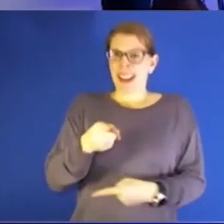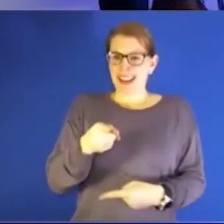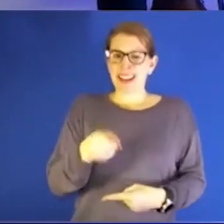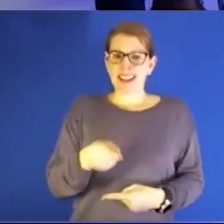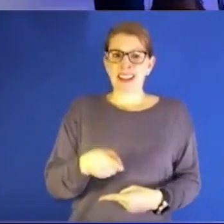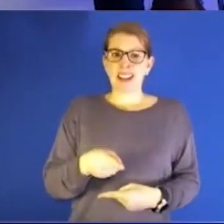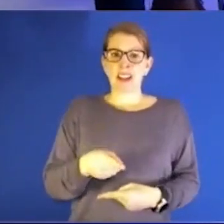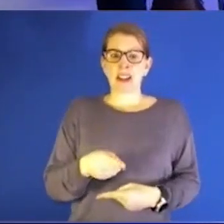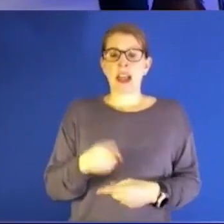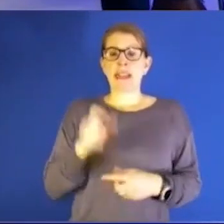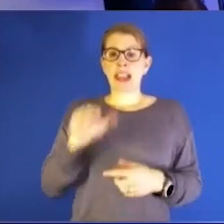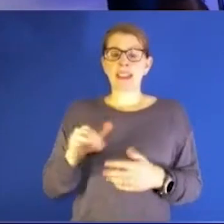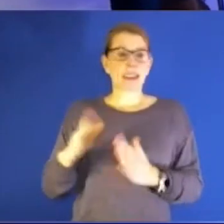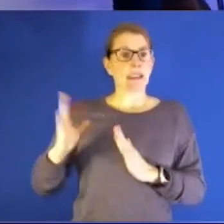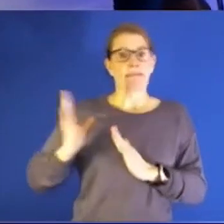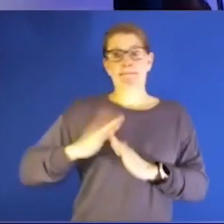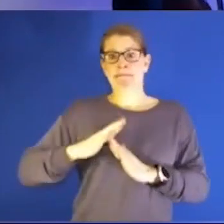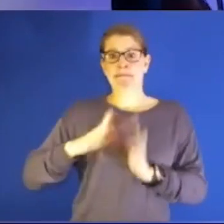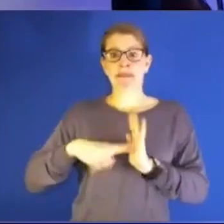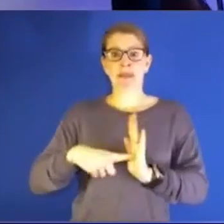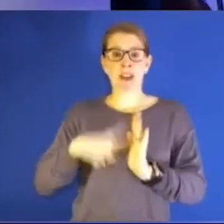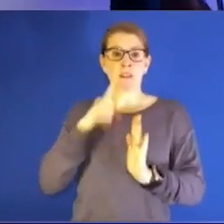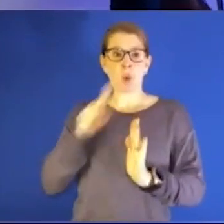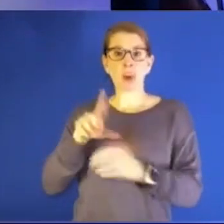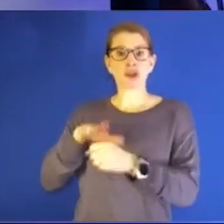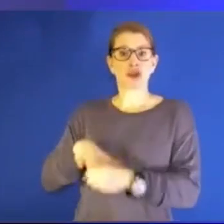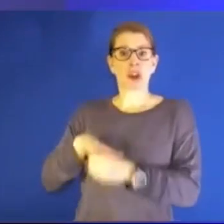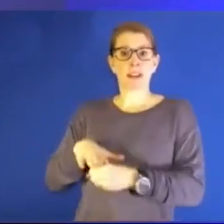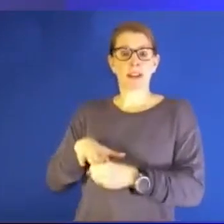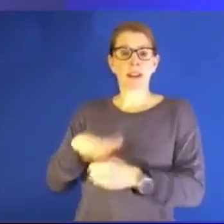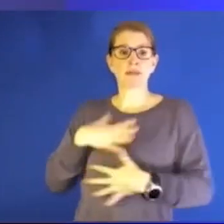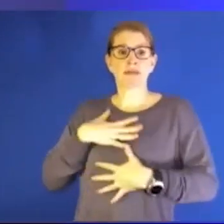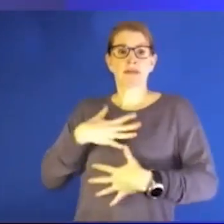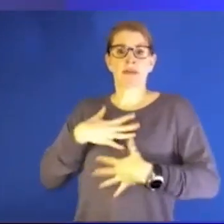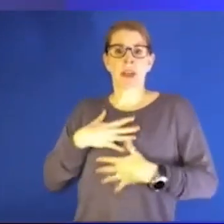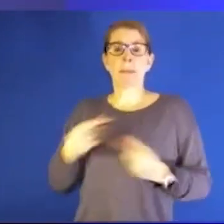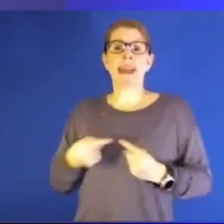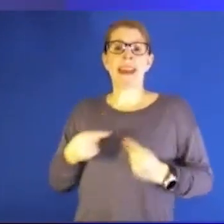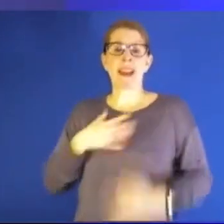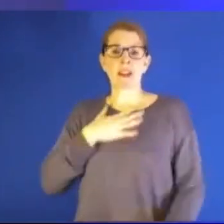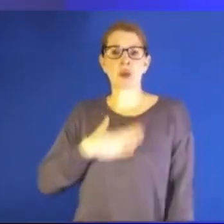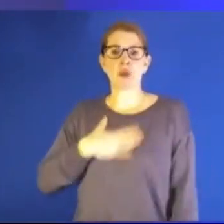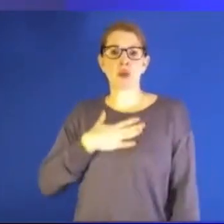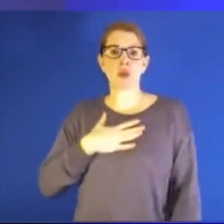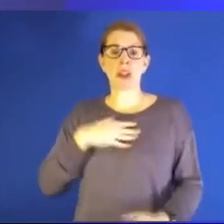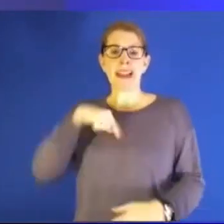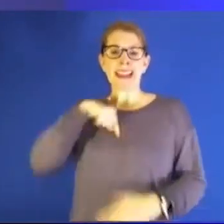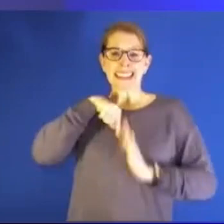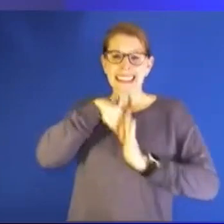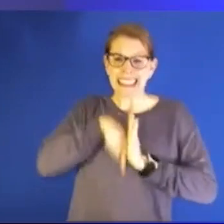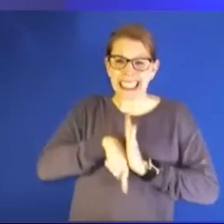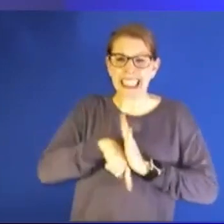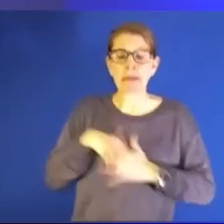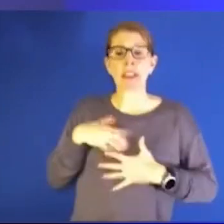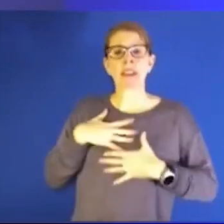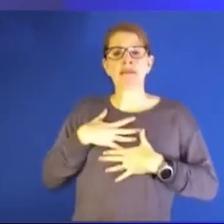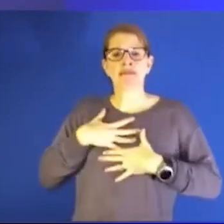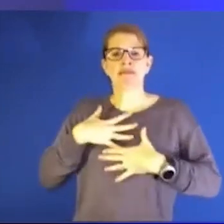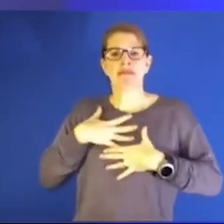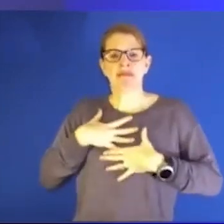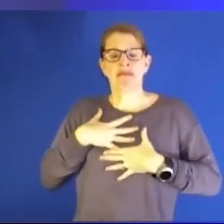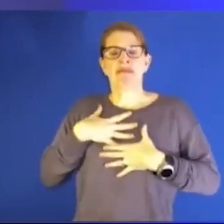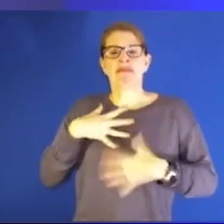dominant symptom in stress cardiomyopathy. Yeah, often. Chest pain also, Yeah. a deep substernal chest discomfort, just like patients who have heart